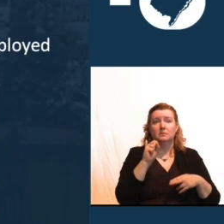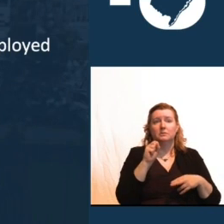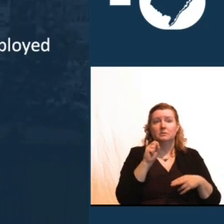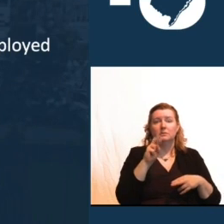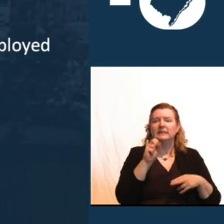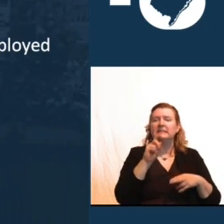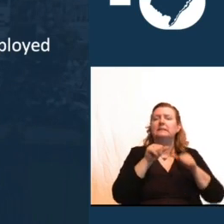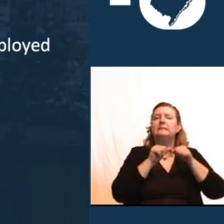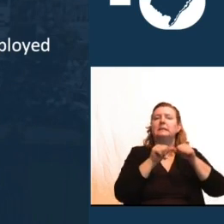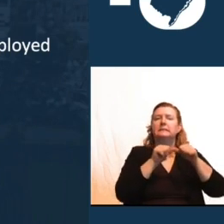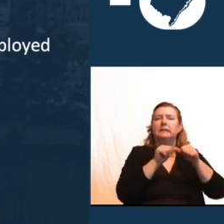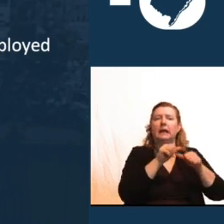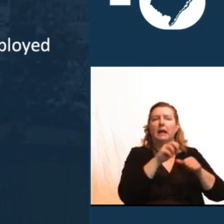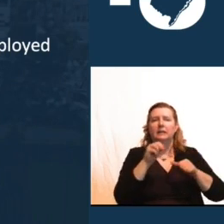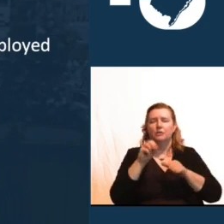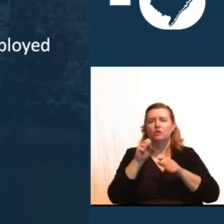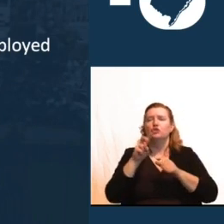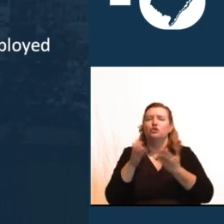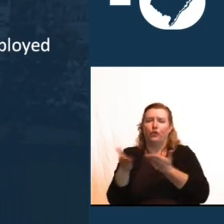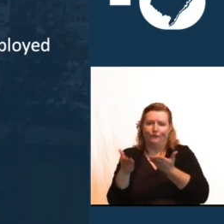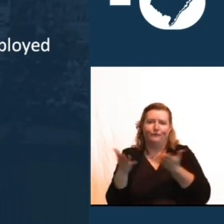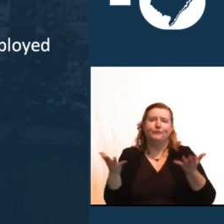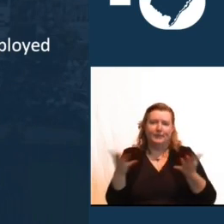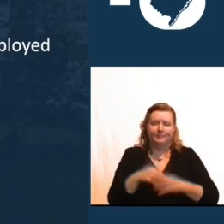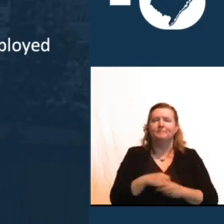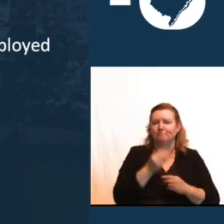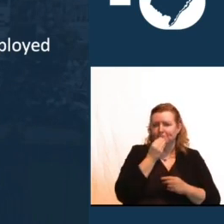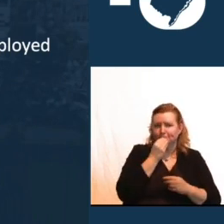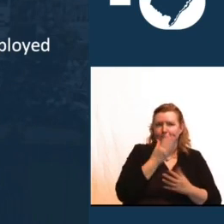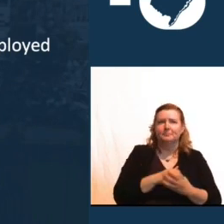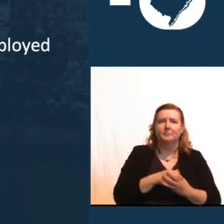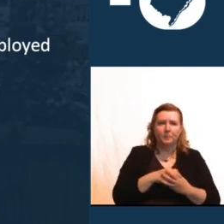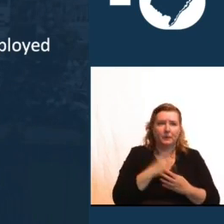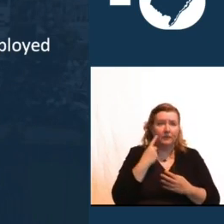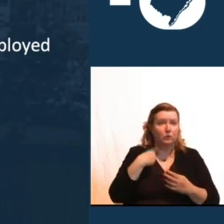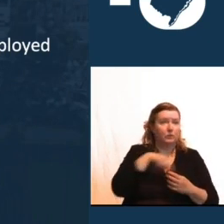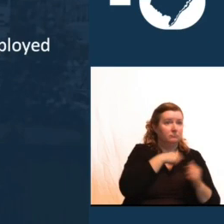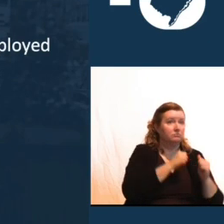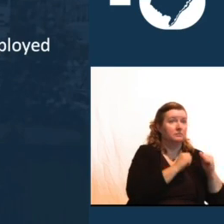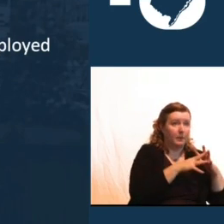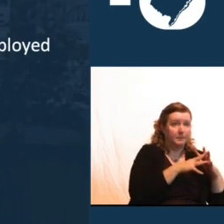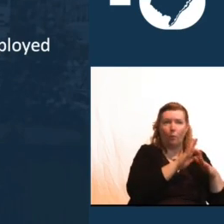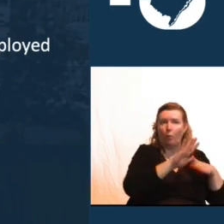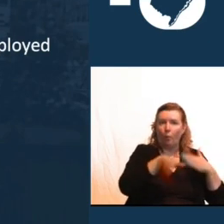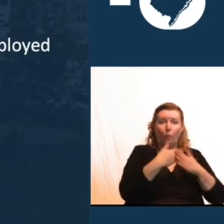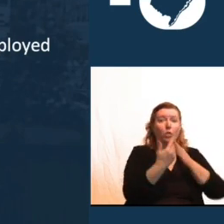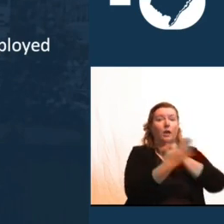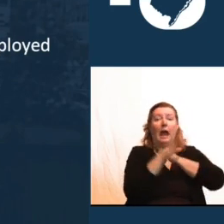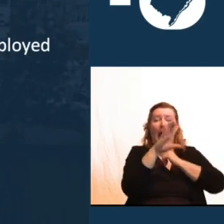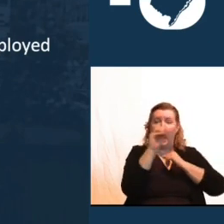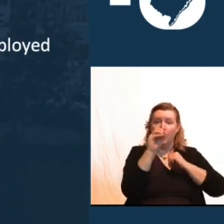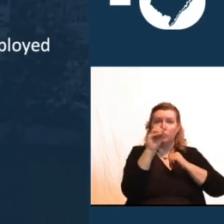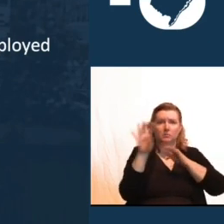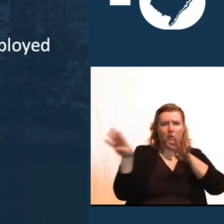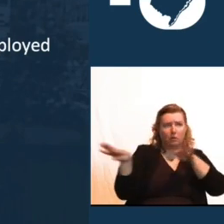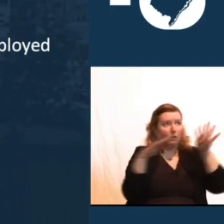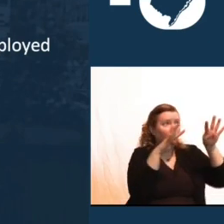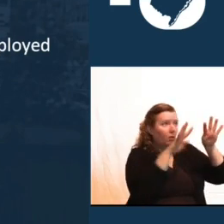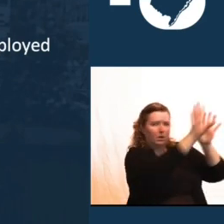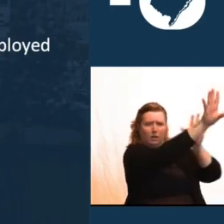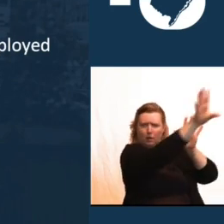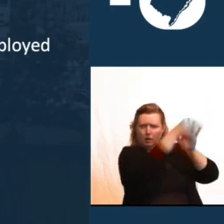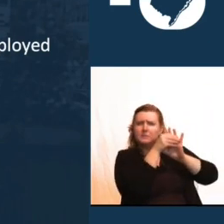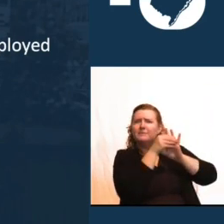from hard-hit restaurants, which went to New Jerseyans experiencing food insecurity. Perhaps more than anything, Sustain